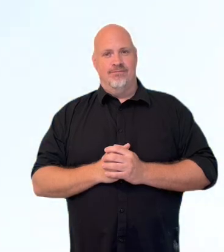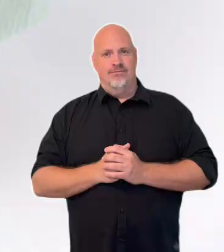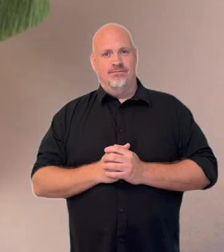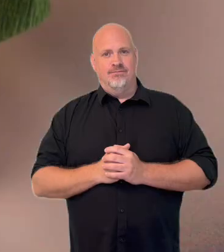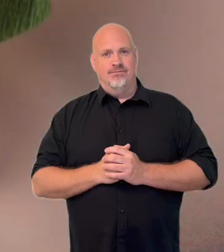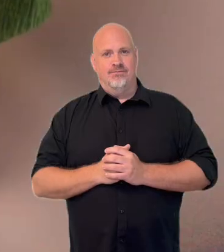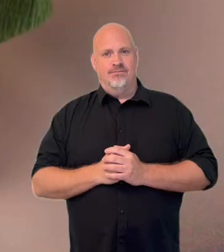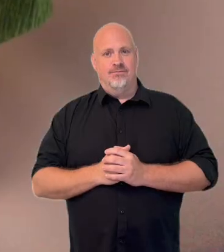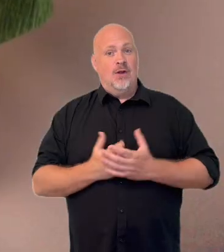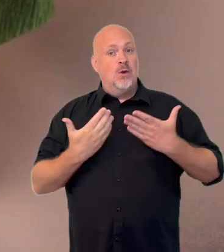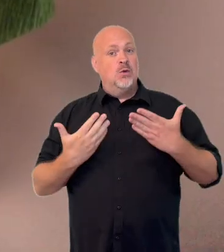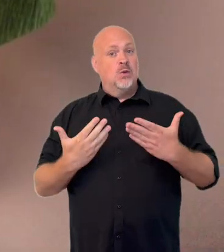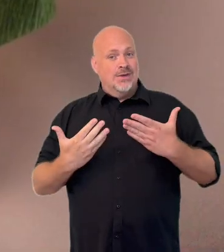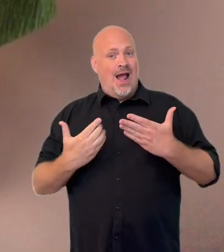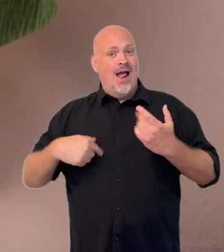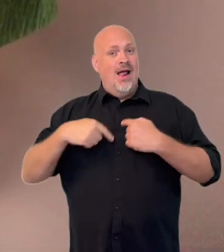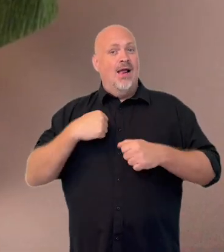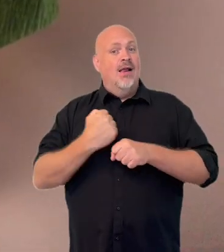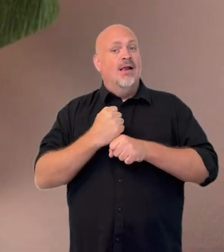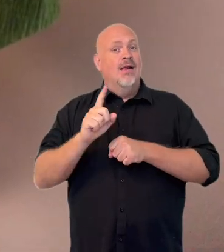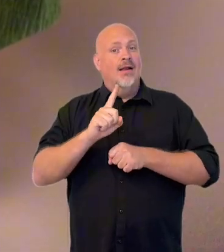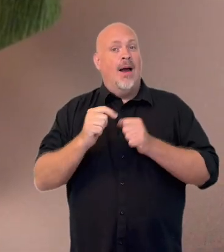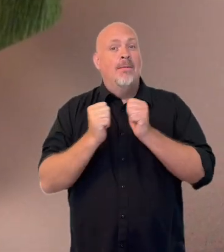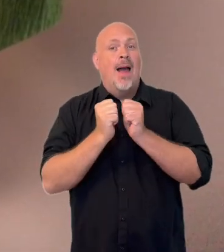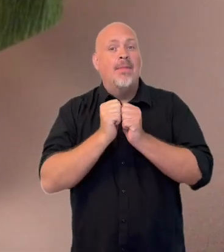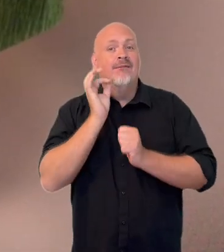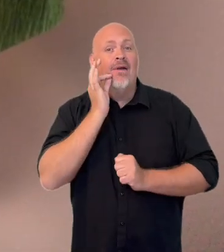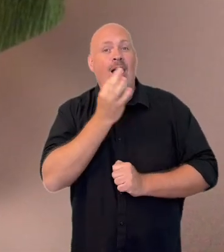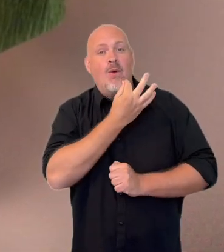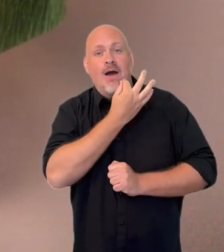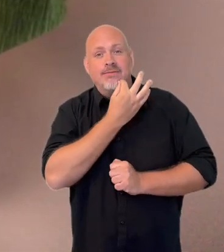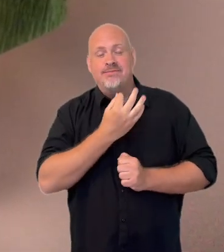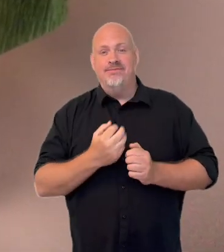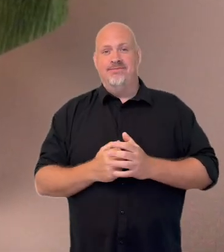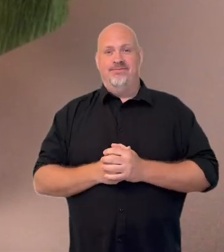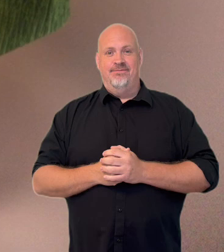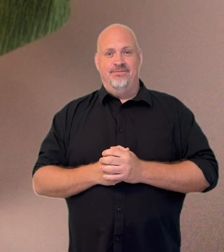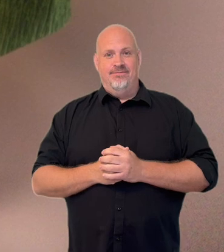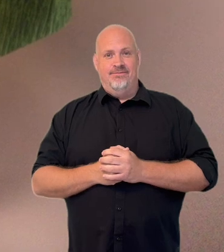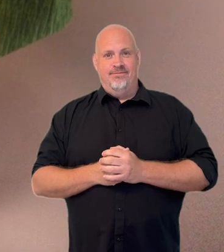And today we will be making some paper flowers.